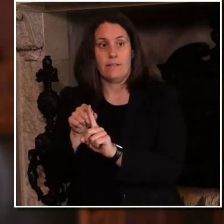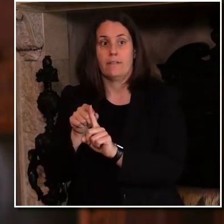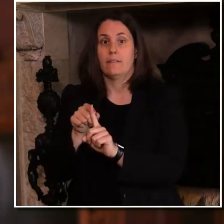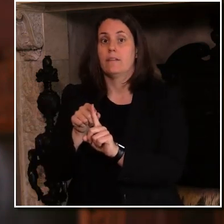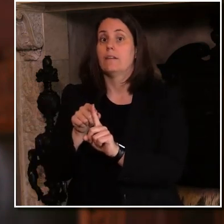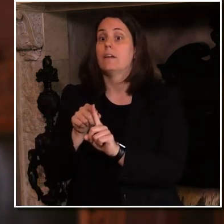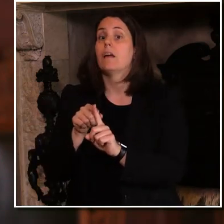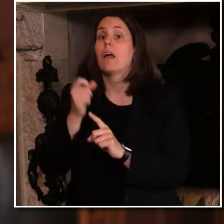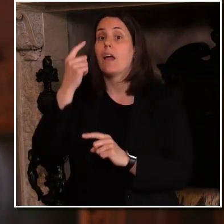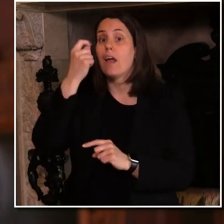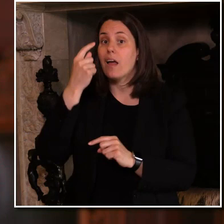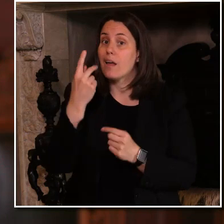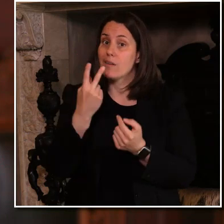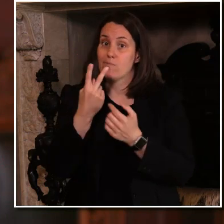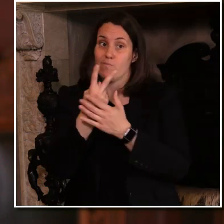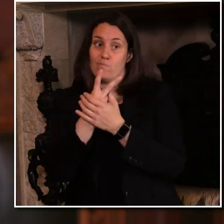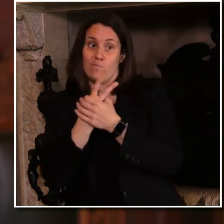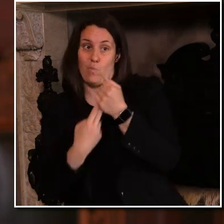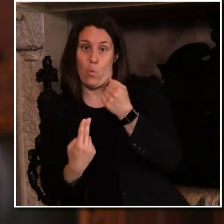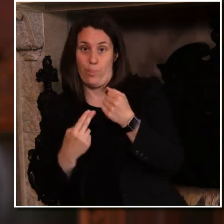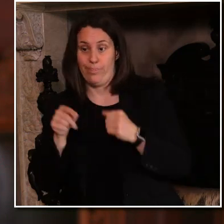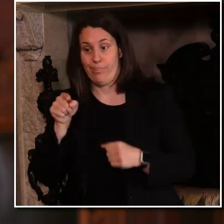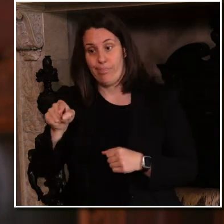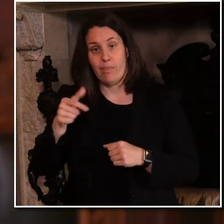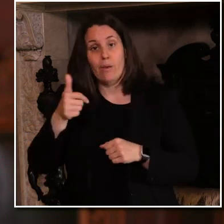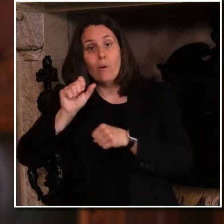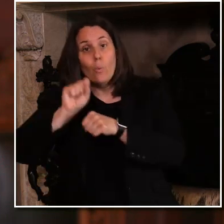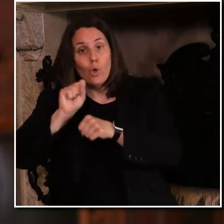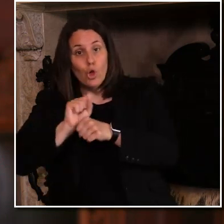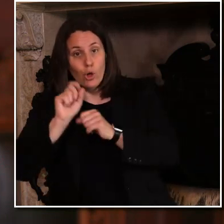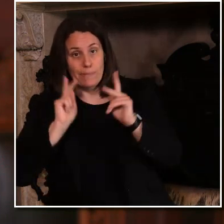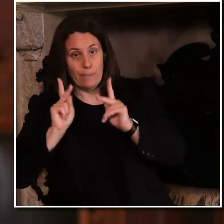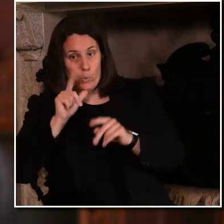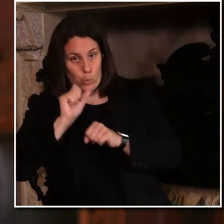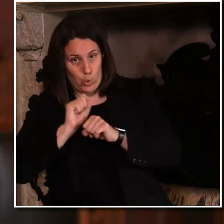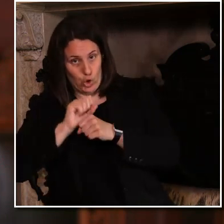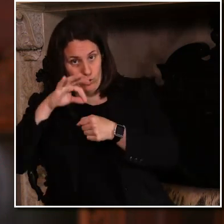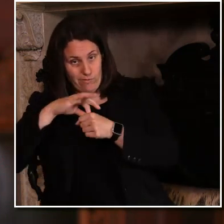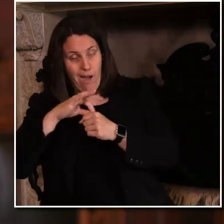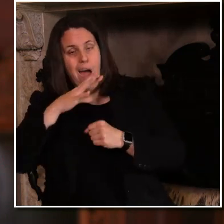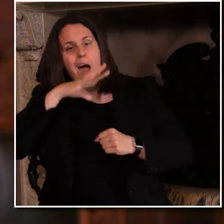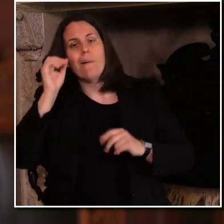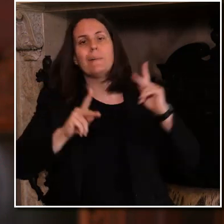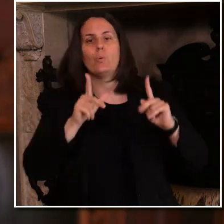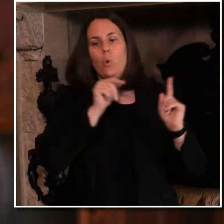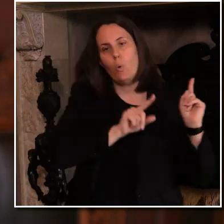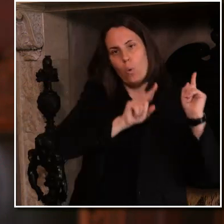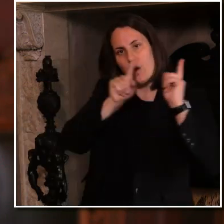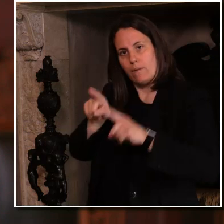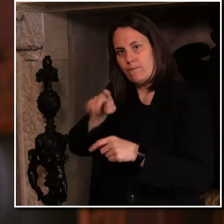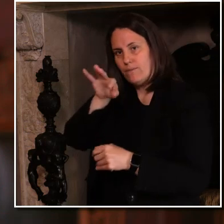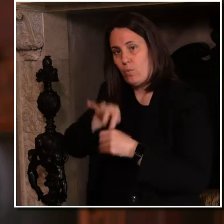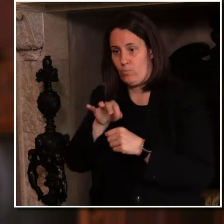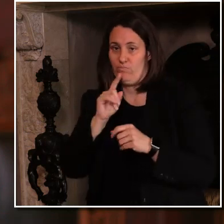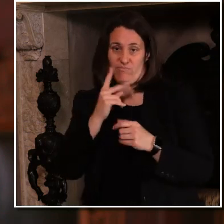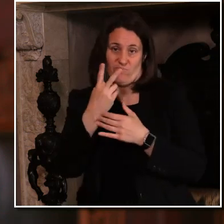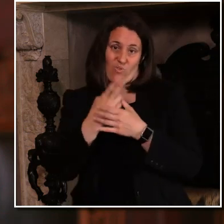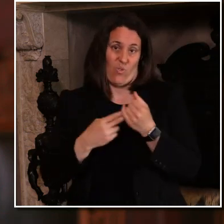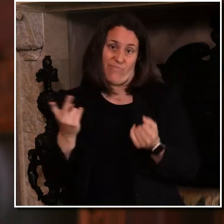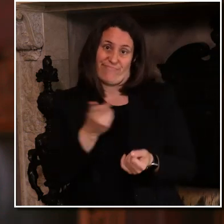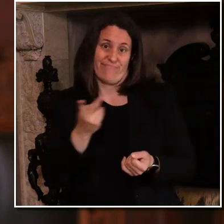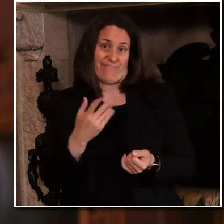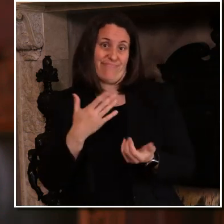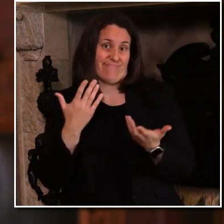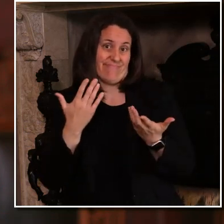we've said all along, their exposure may have been from something else they did that day, but as we've been tracking